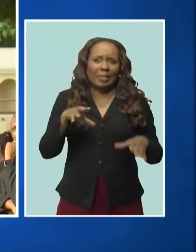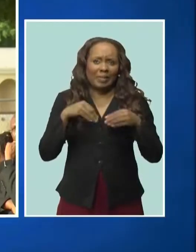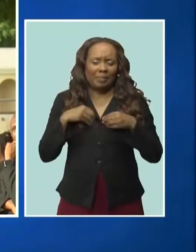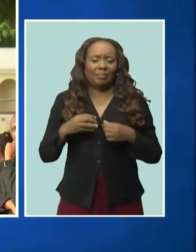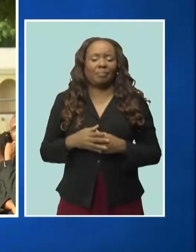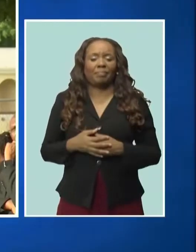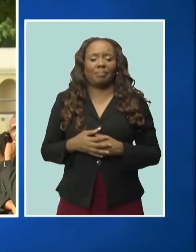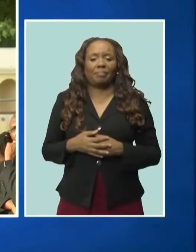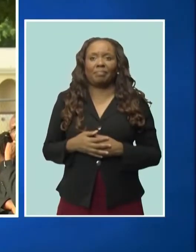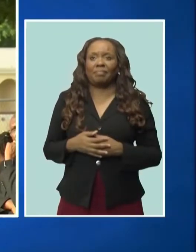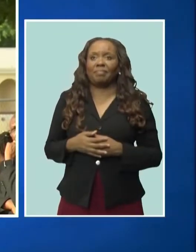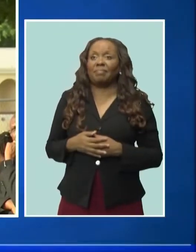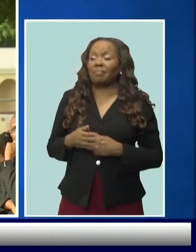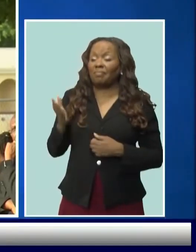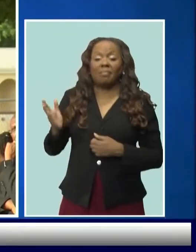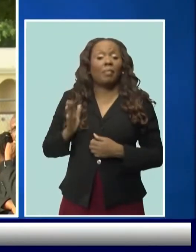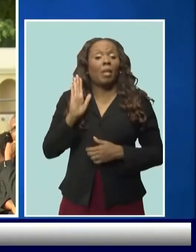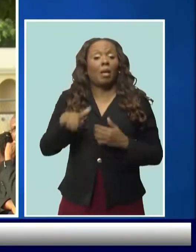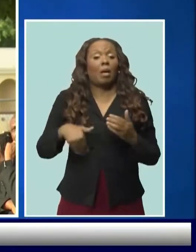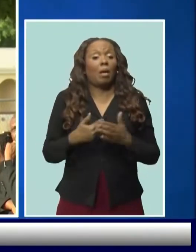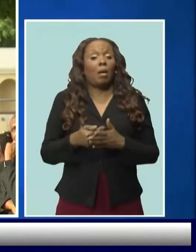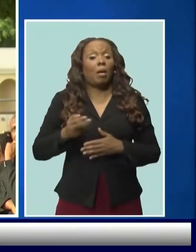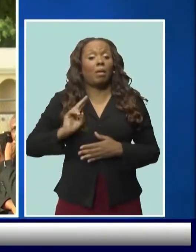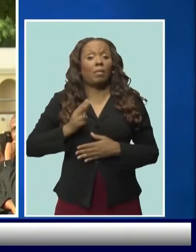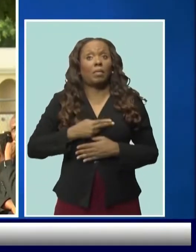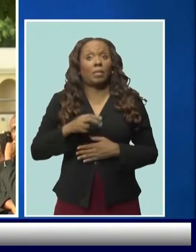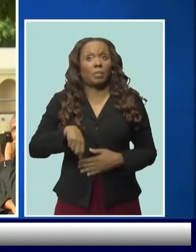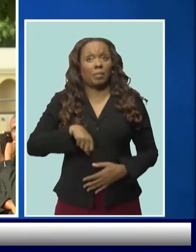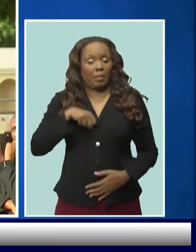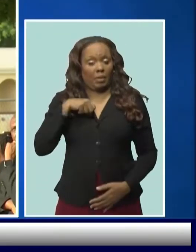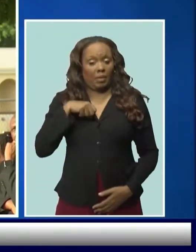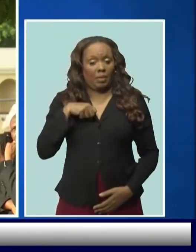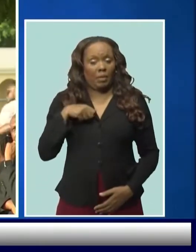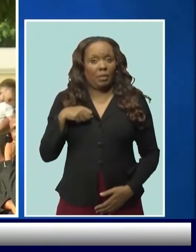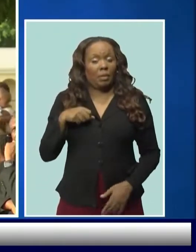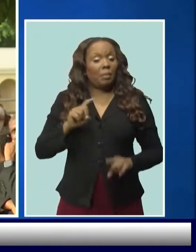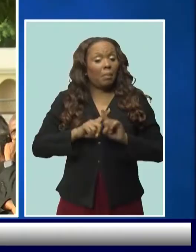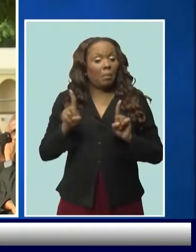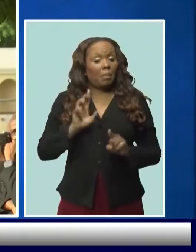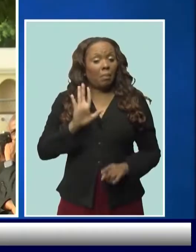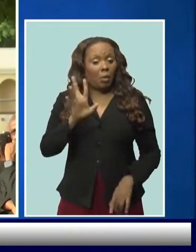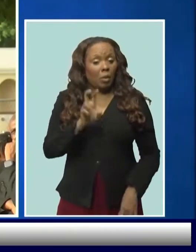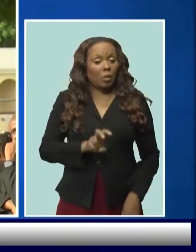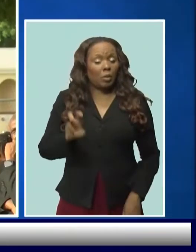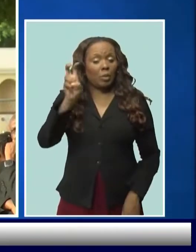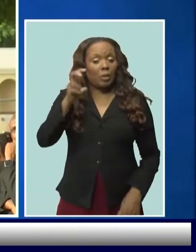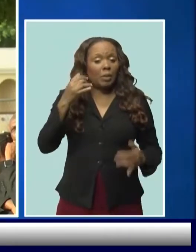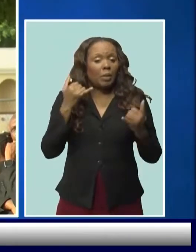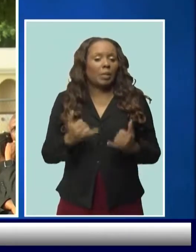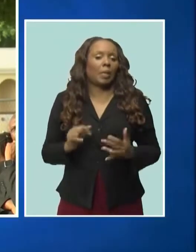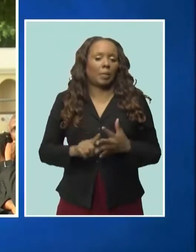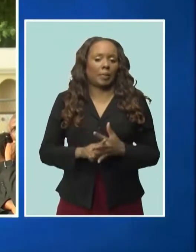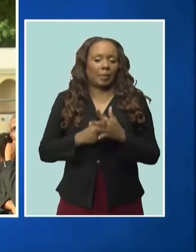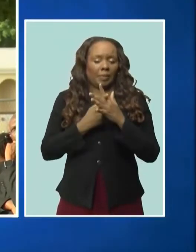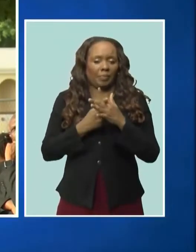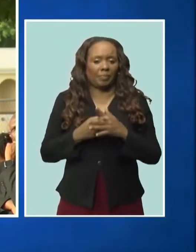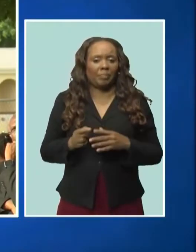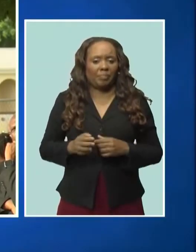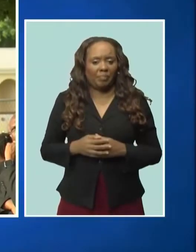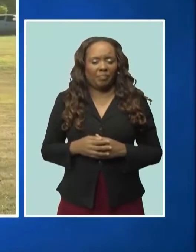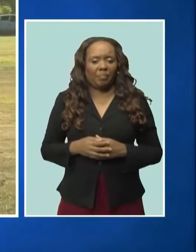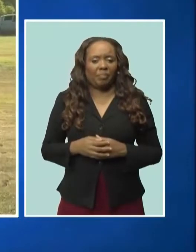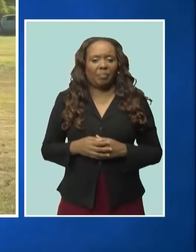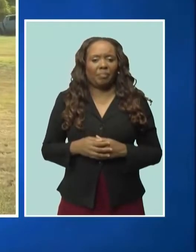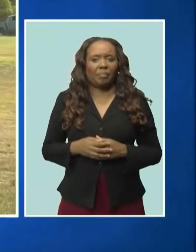us proud, but the journey has only now begun. As you embark on this